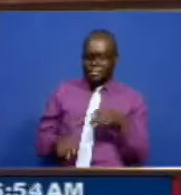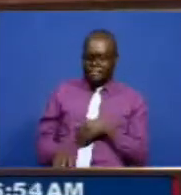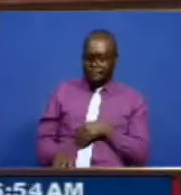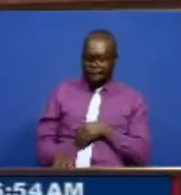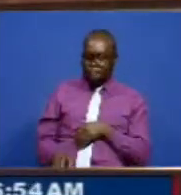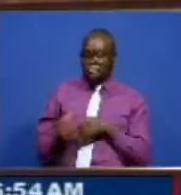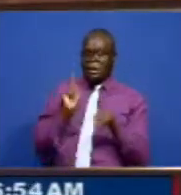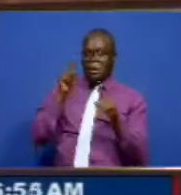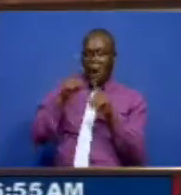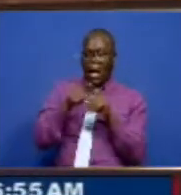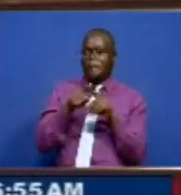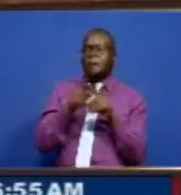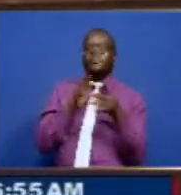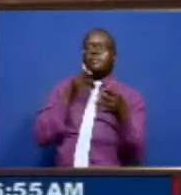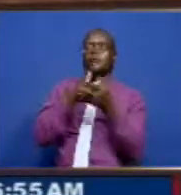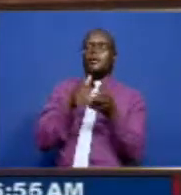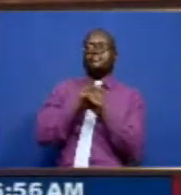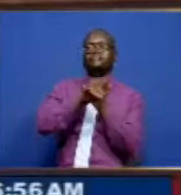disease.